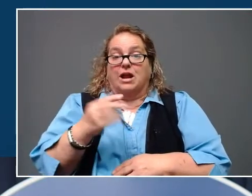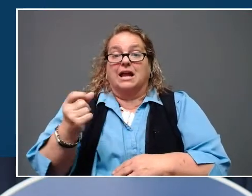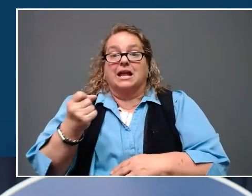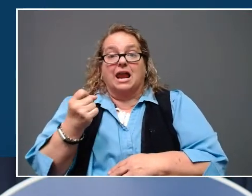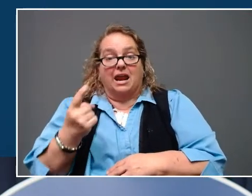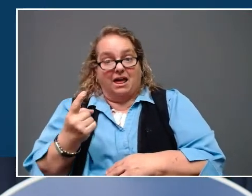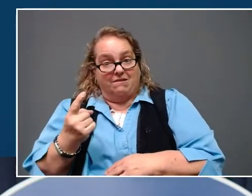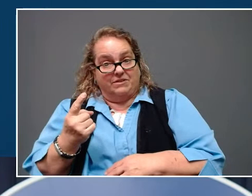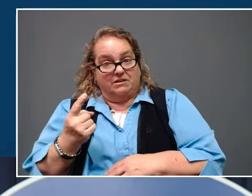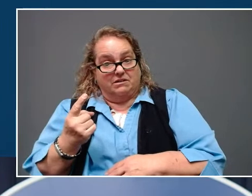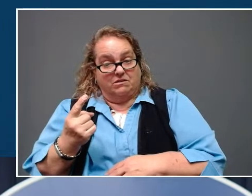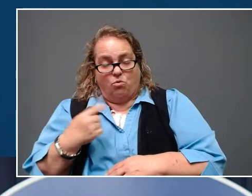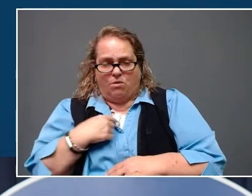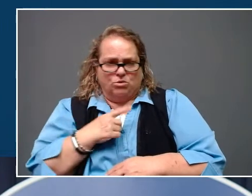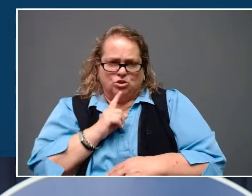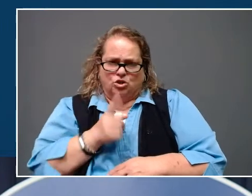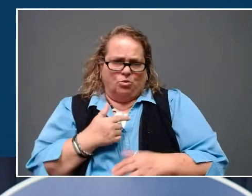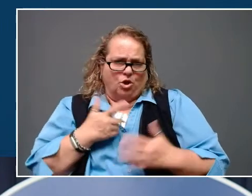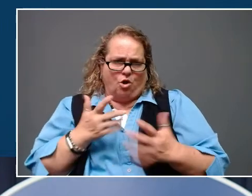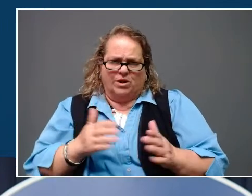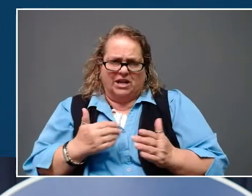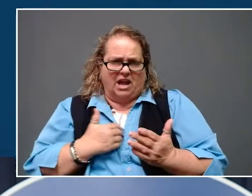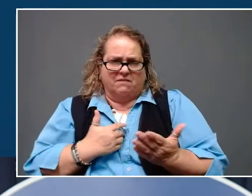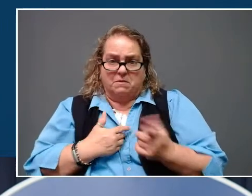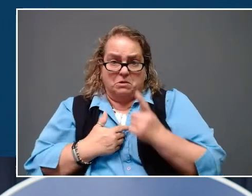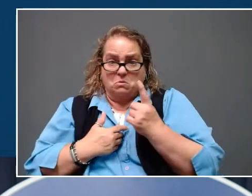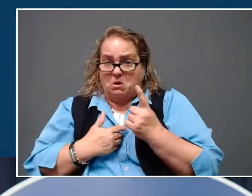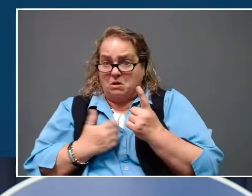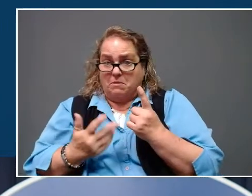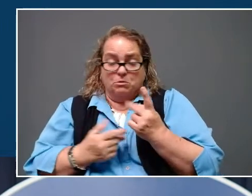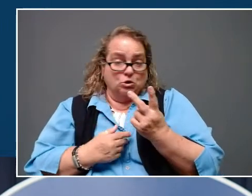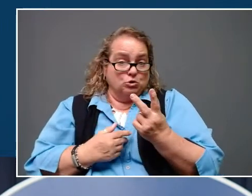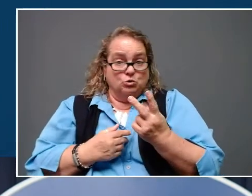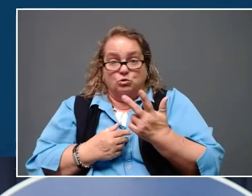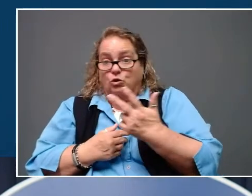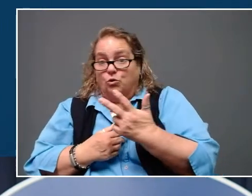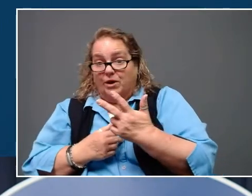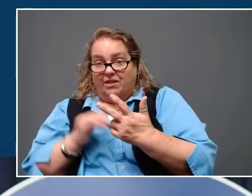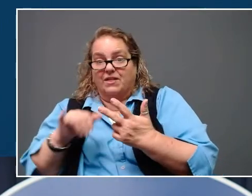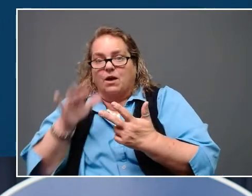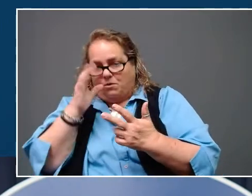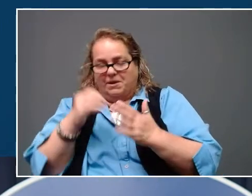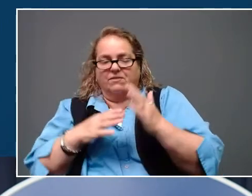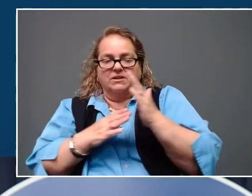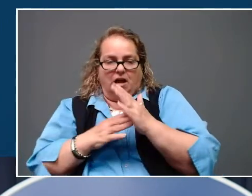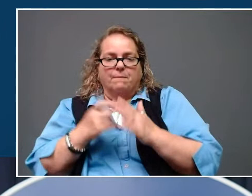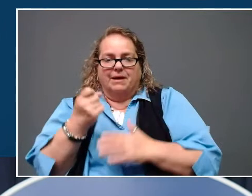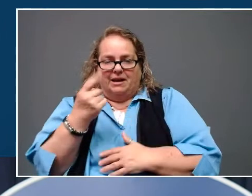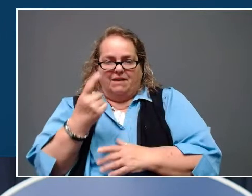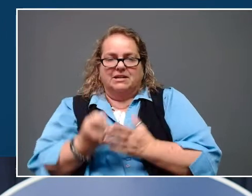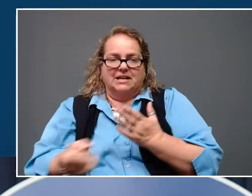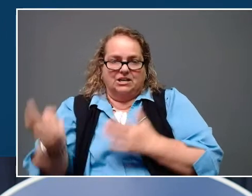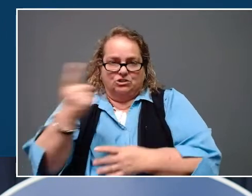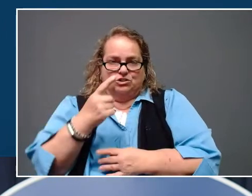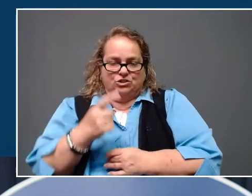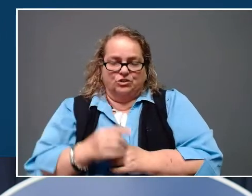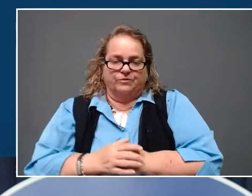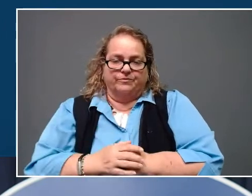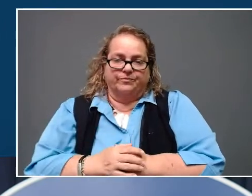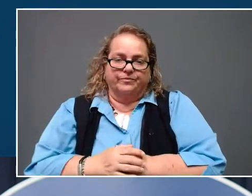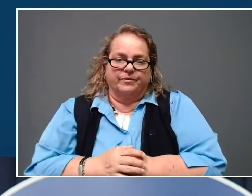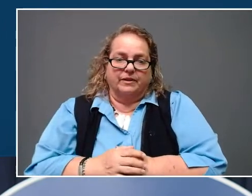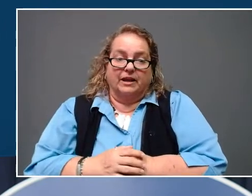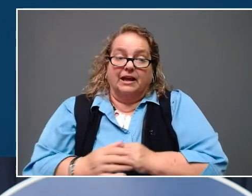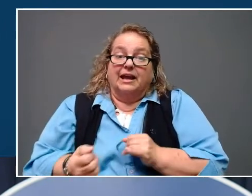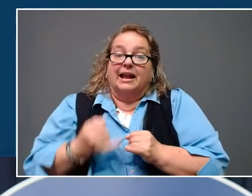have, at least 1, if not 2 to 3, that will be in the top 11 next year. Lastly, the Commonwealth brought